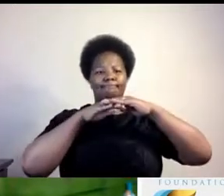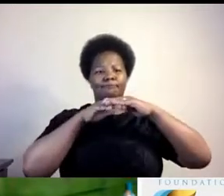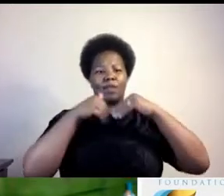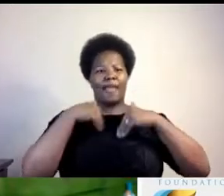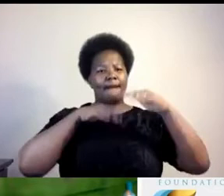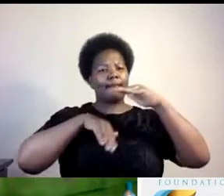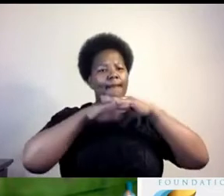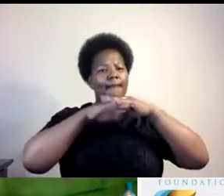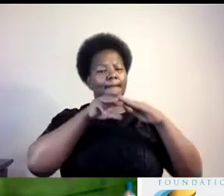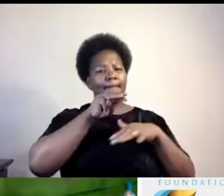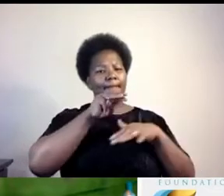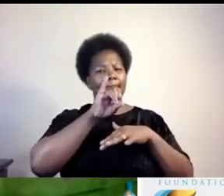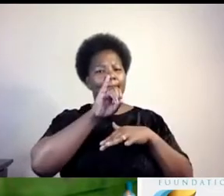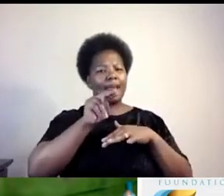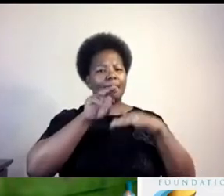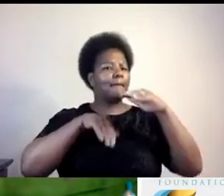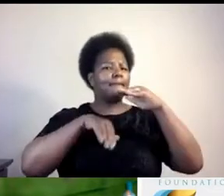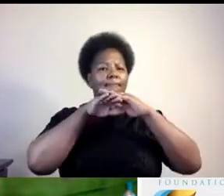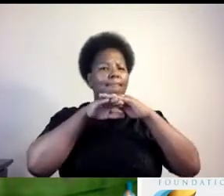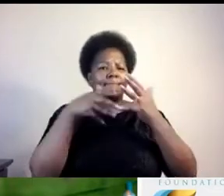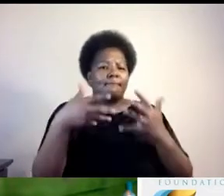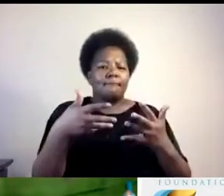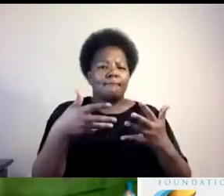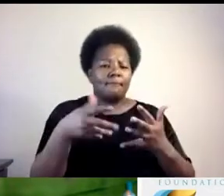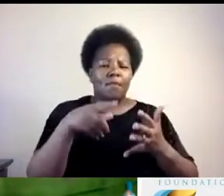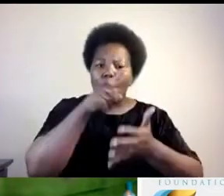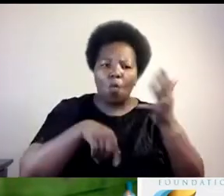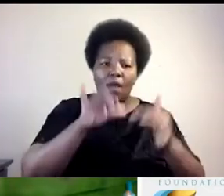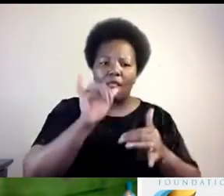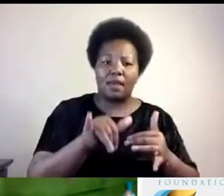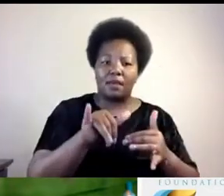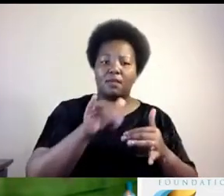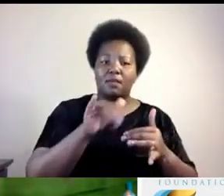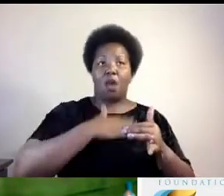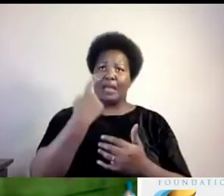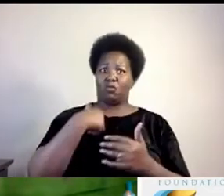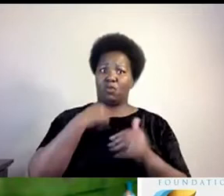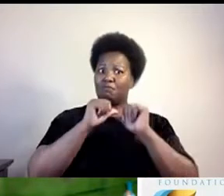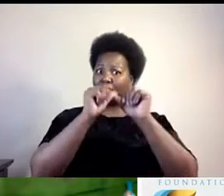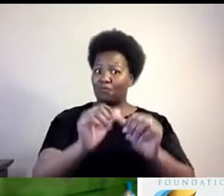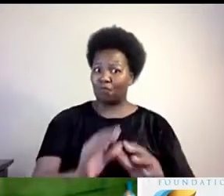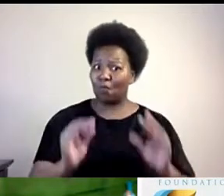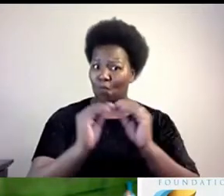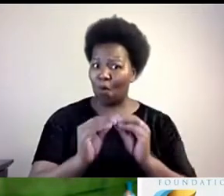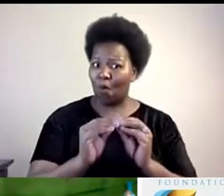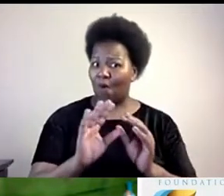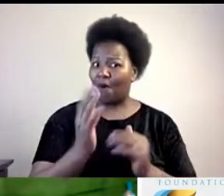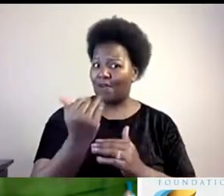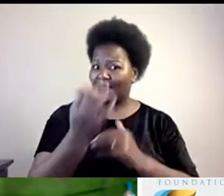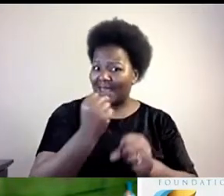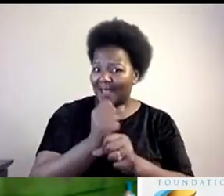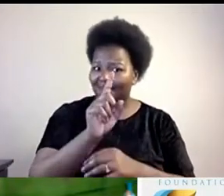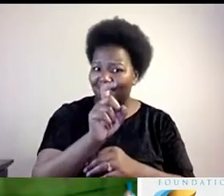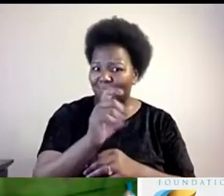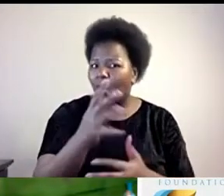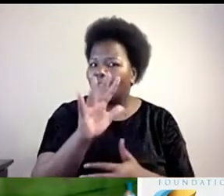to? What was our business model around self-determination so that we could continue to keep alive? So you do have to think